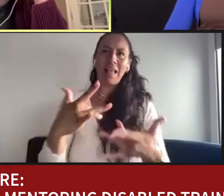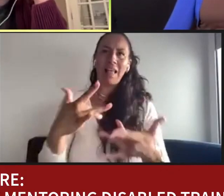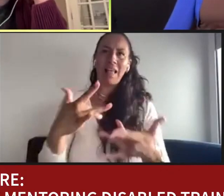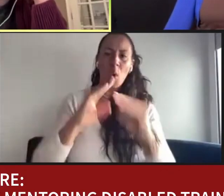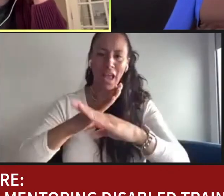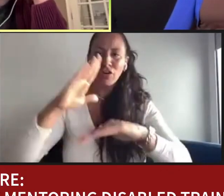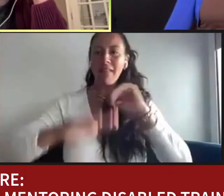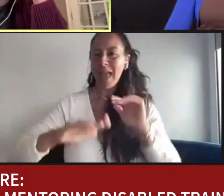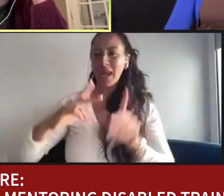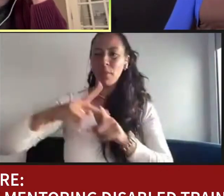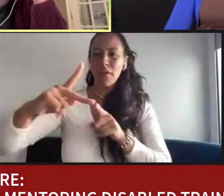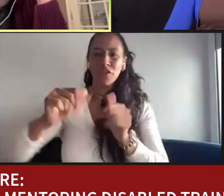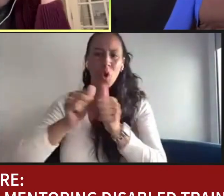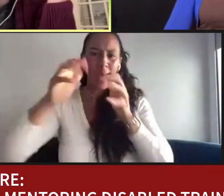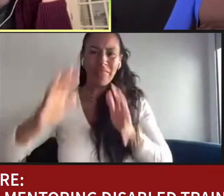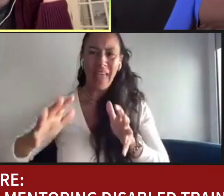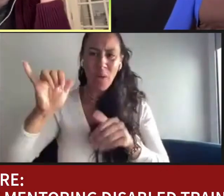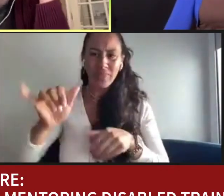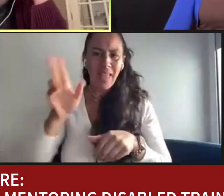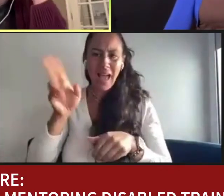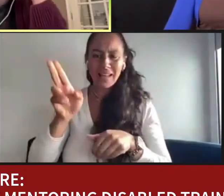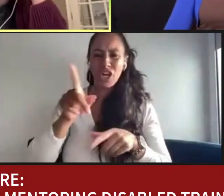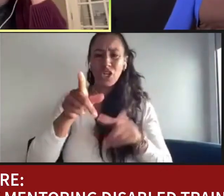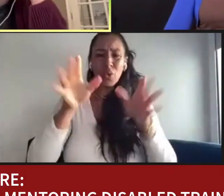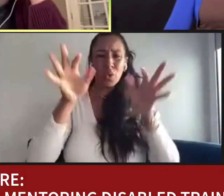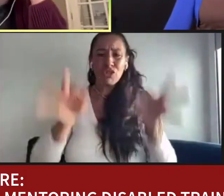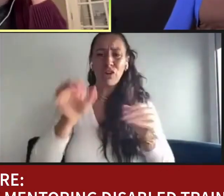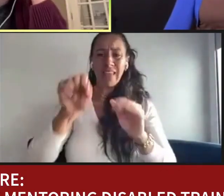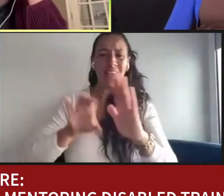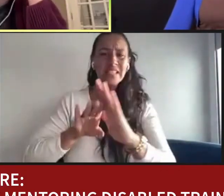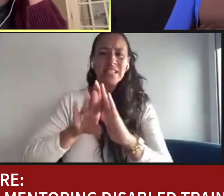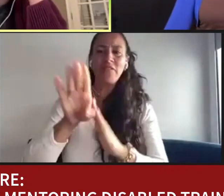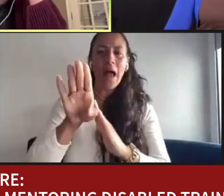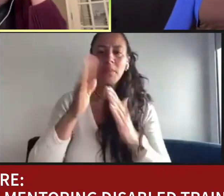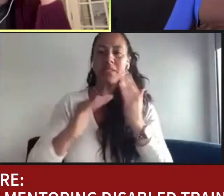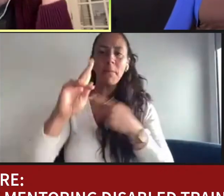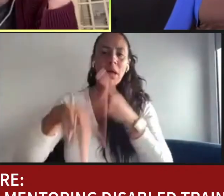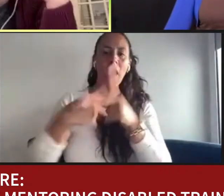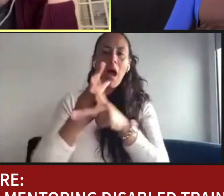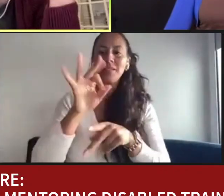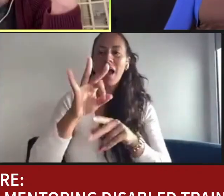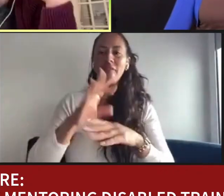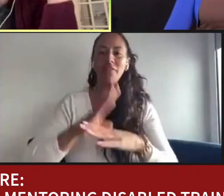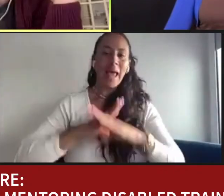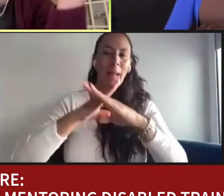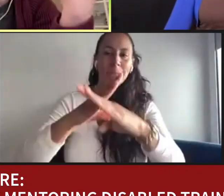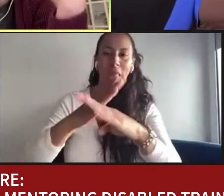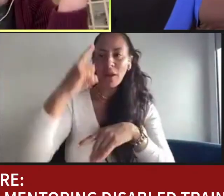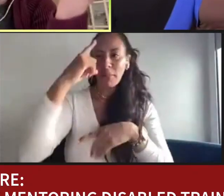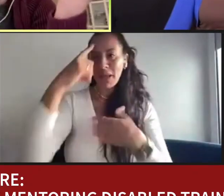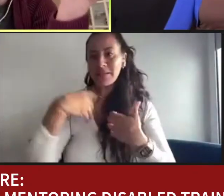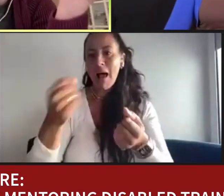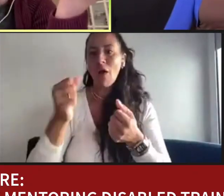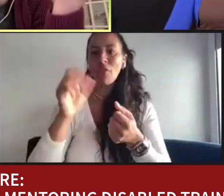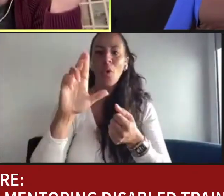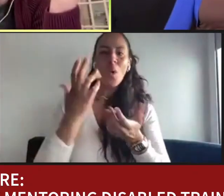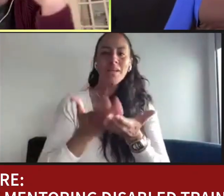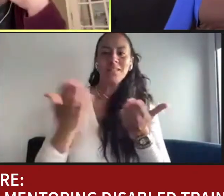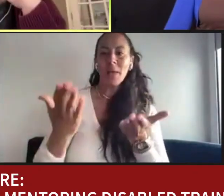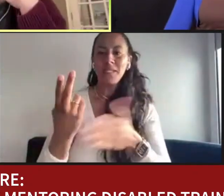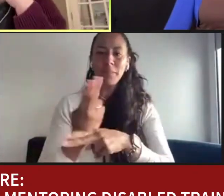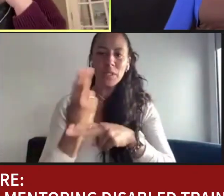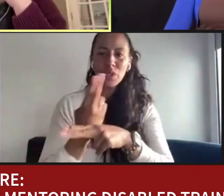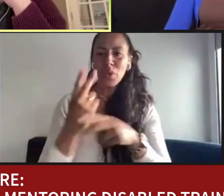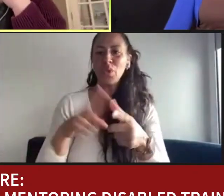without. You could certainly develop some kind of impairing either mental health or substance use or other kind of